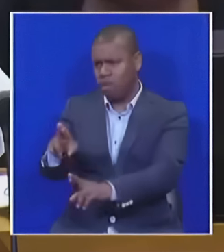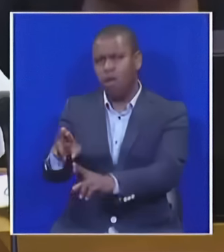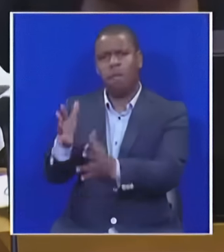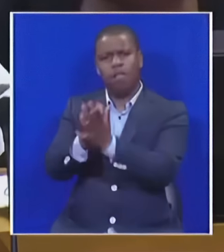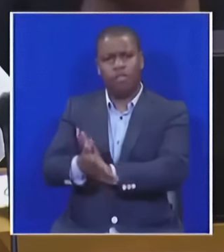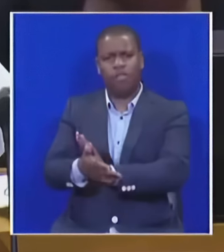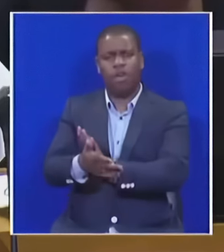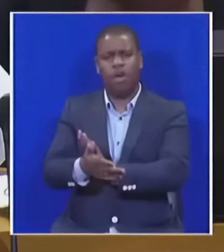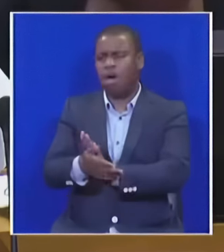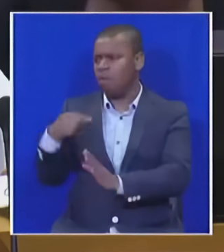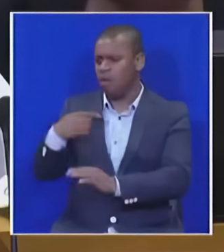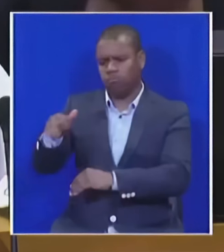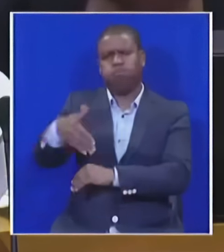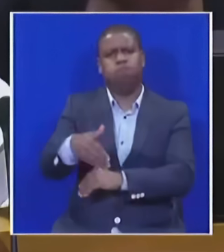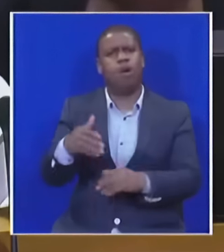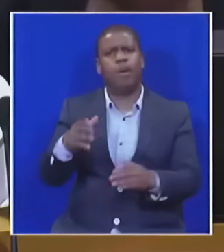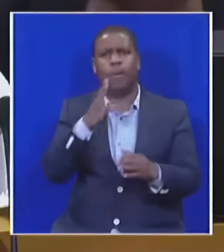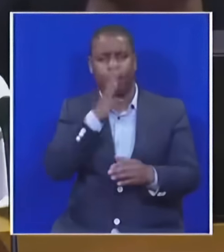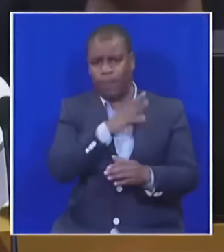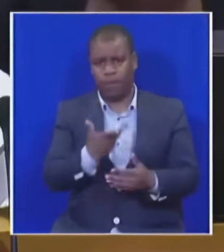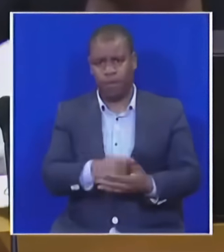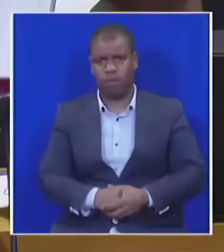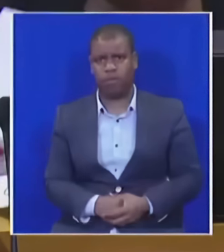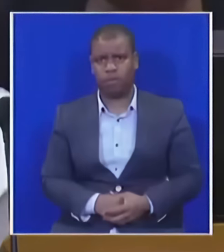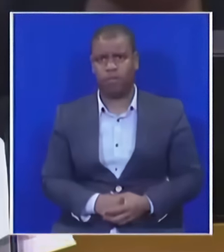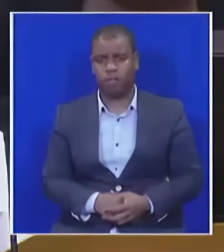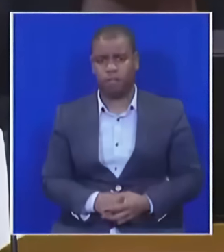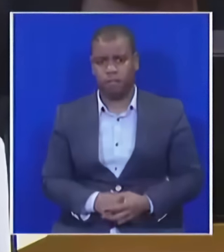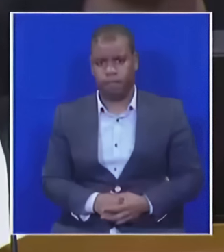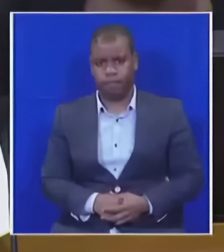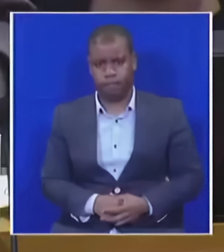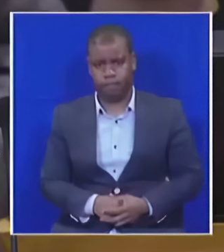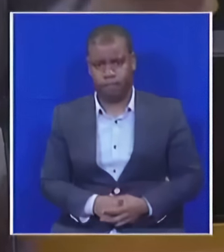defend herself here the way the Speaker is speaking. Can you rule on that?